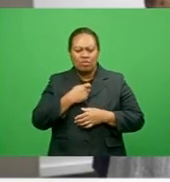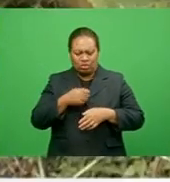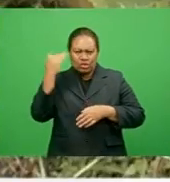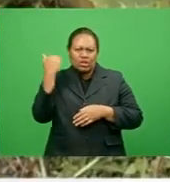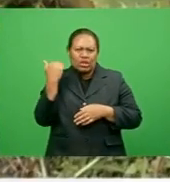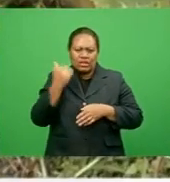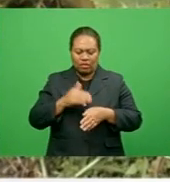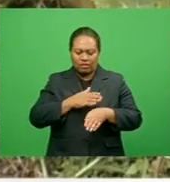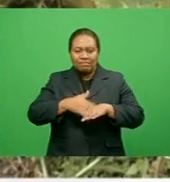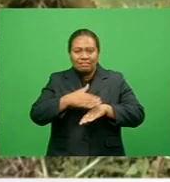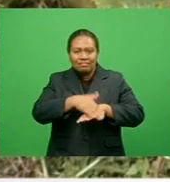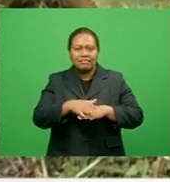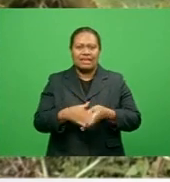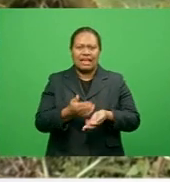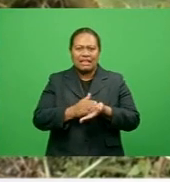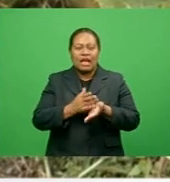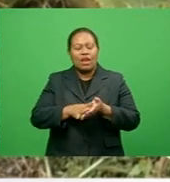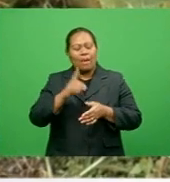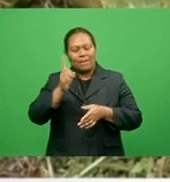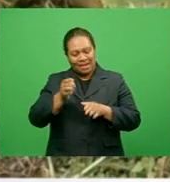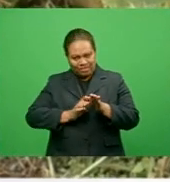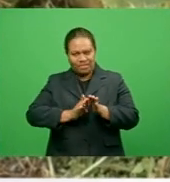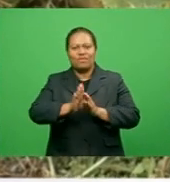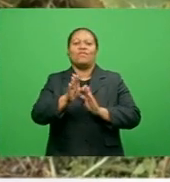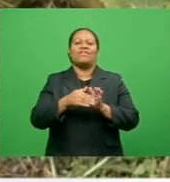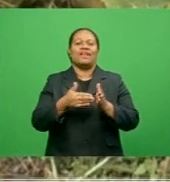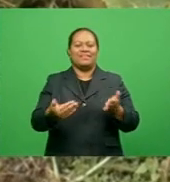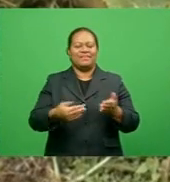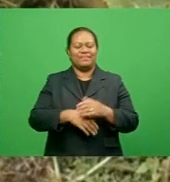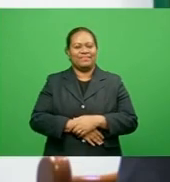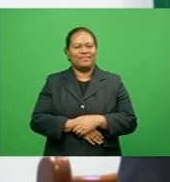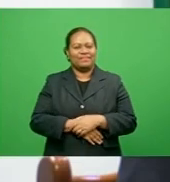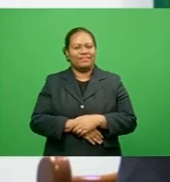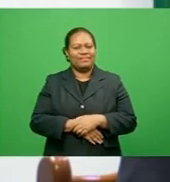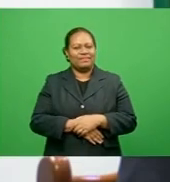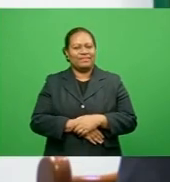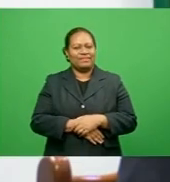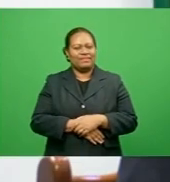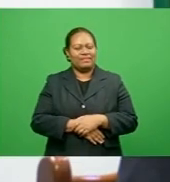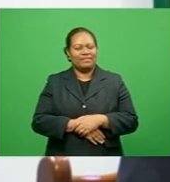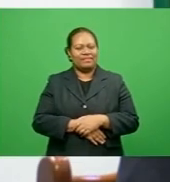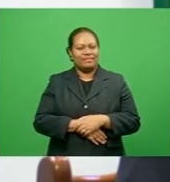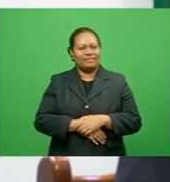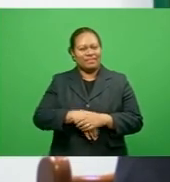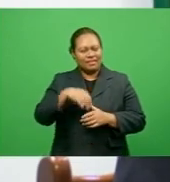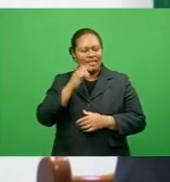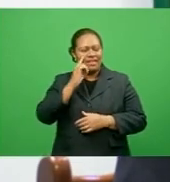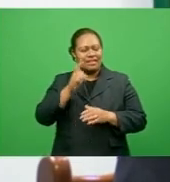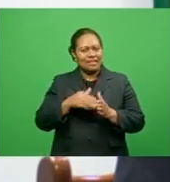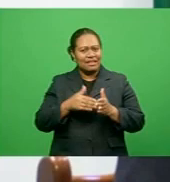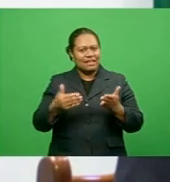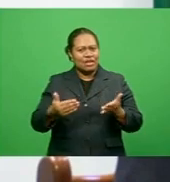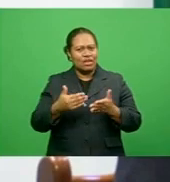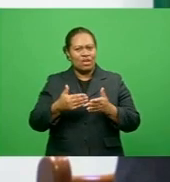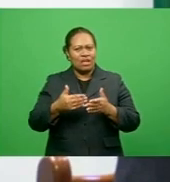cassava. However, this has improved. We have done extremely well in terms of turning around production of a number of